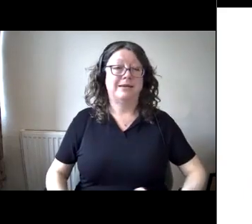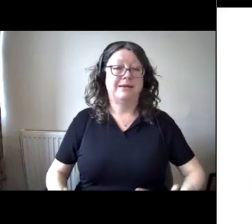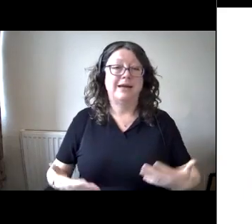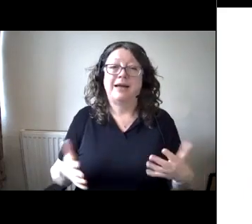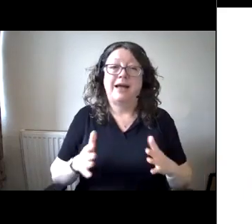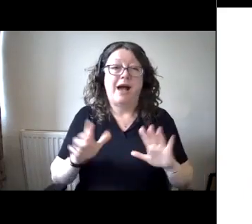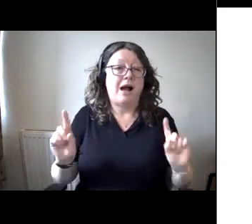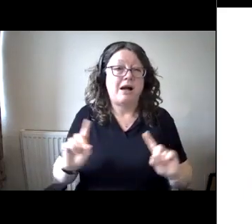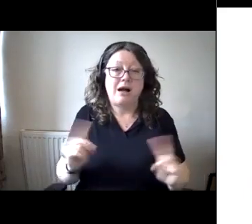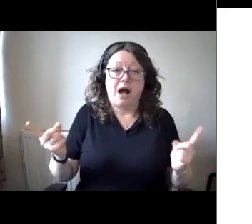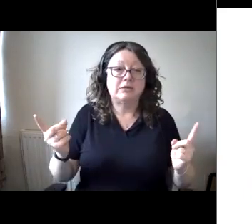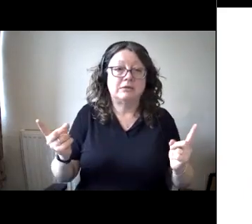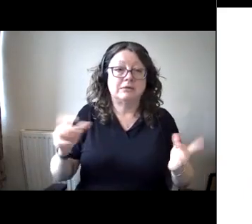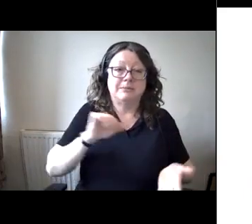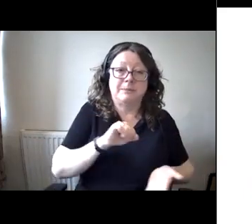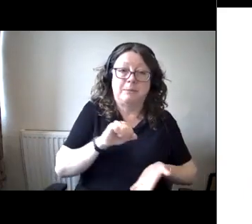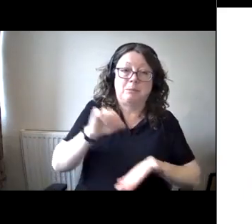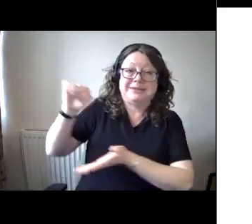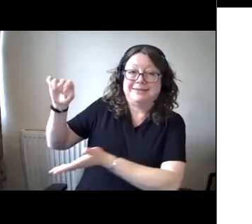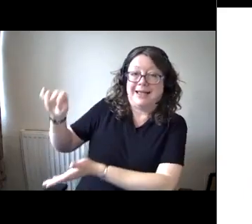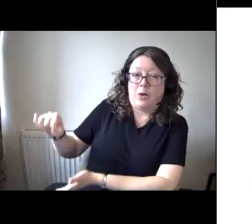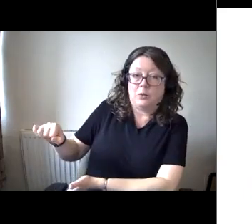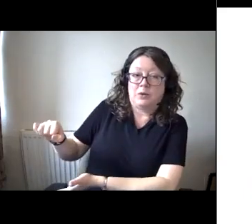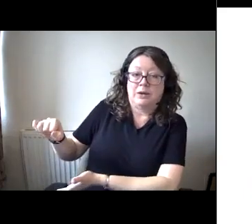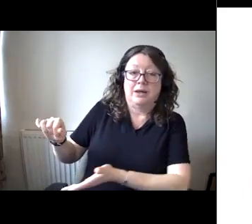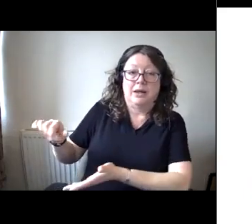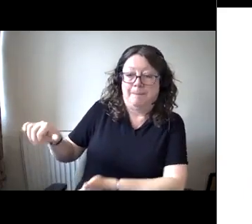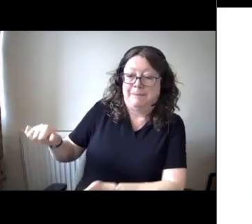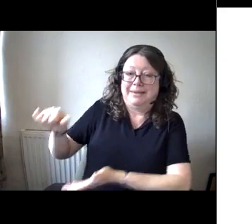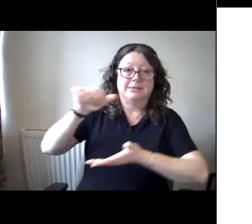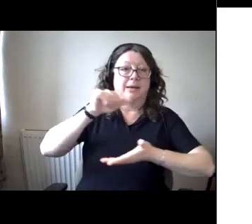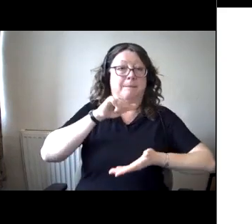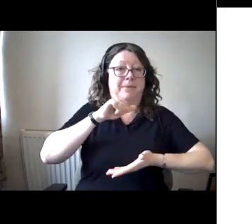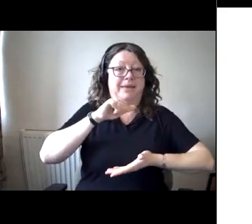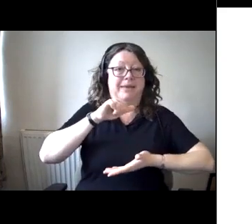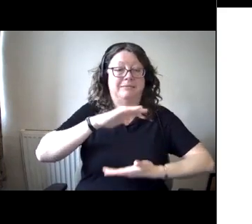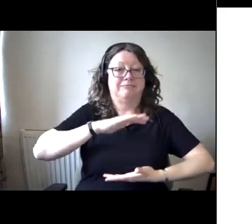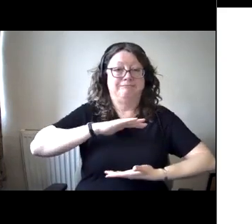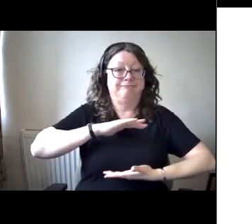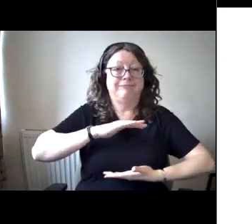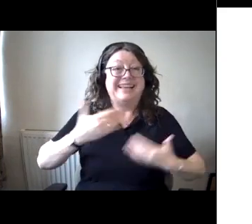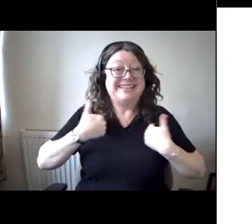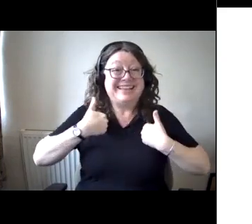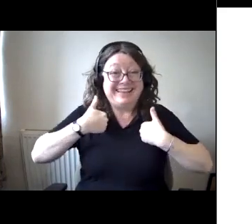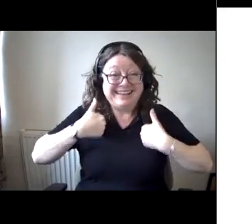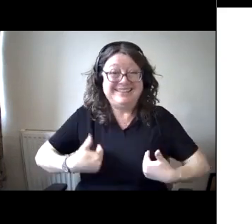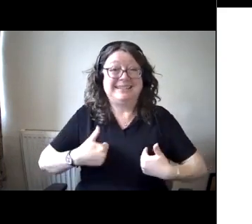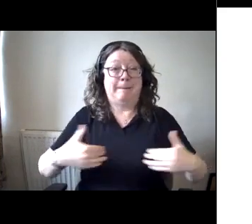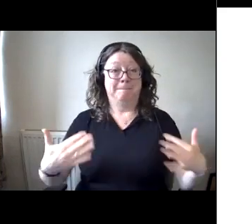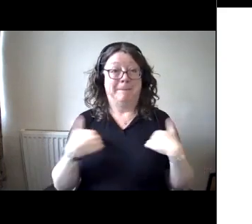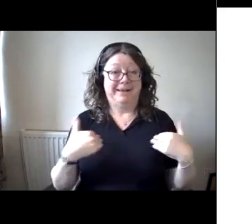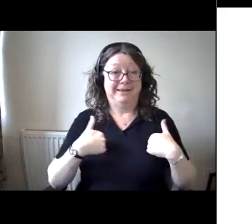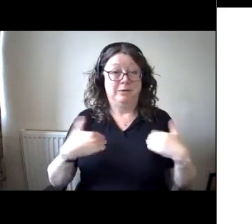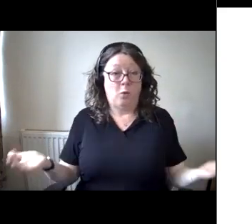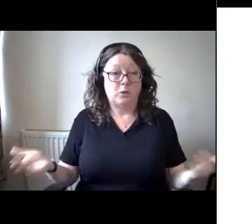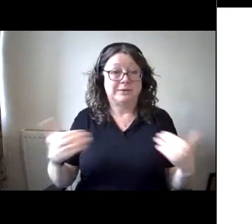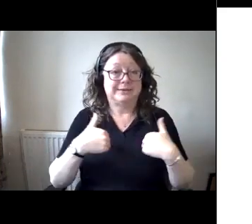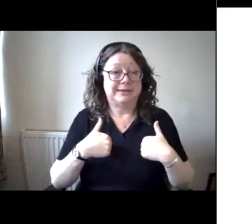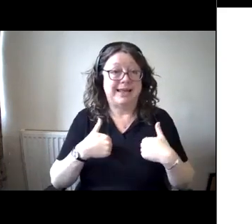put down and pick up. It is who I am, and that's an empowering thing for